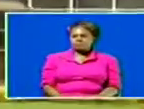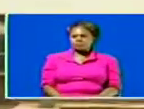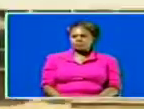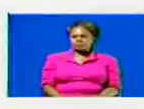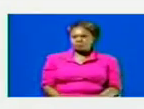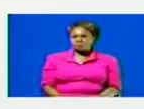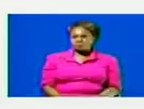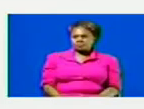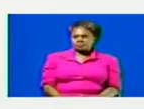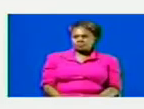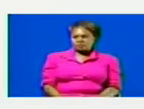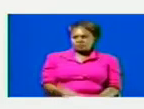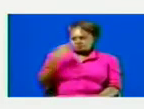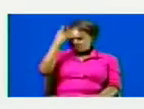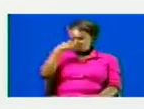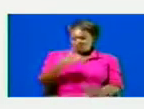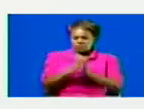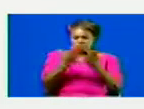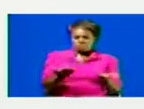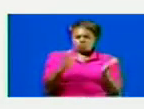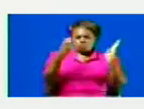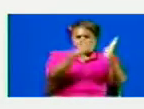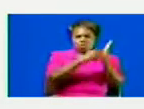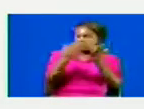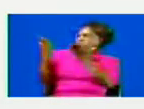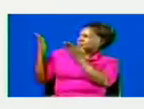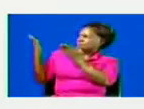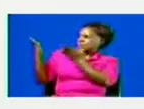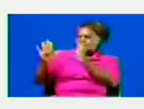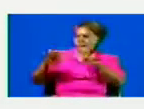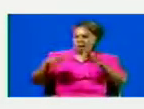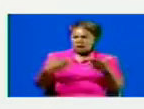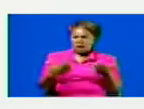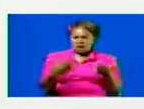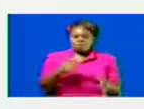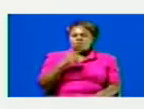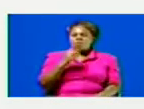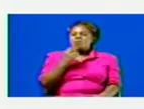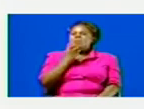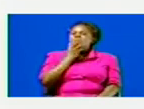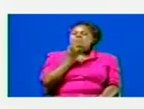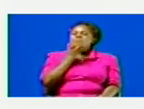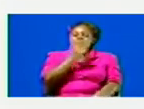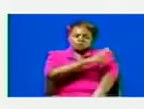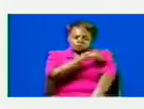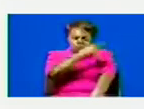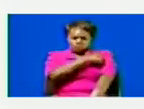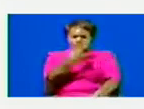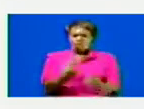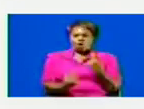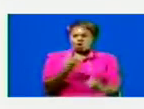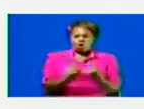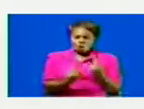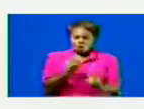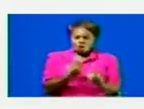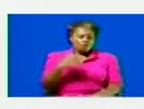It is this Facebook post by Mildred Ati Owiso alleging how Kenyatta National Hospital has become a hotspot of all manner